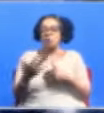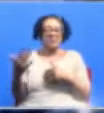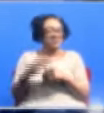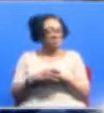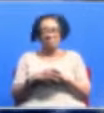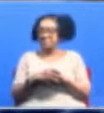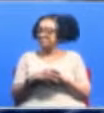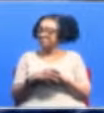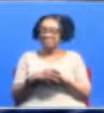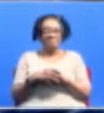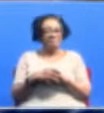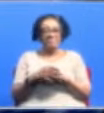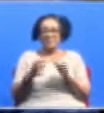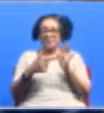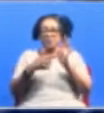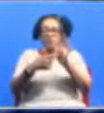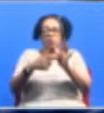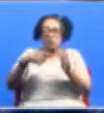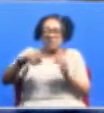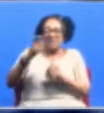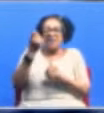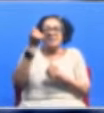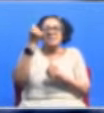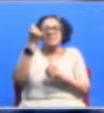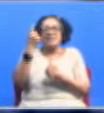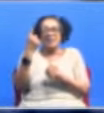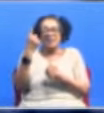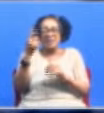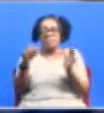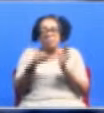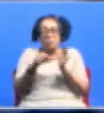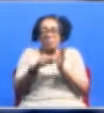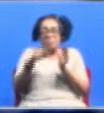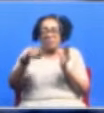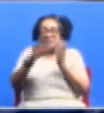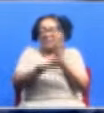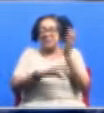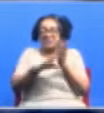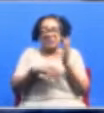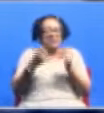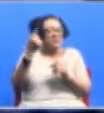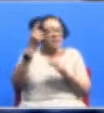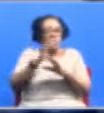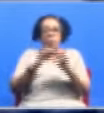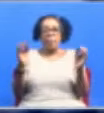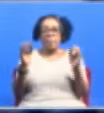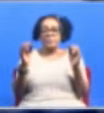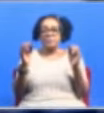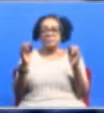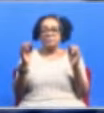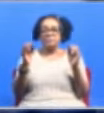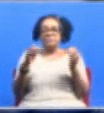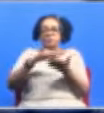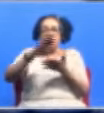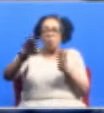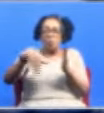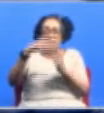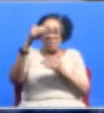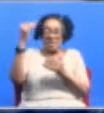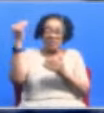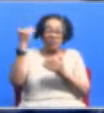she doesn't even understand what the problem is of this country is. And it's a tragedy that, you know, all the judges of this court, you